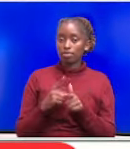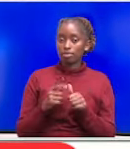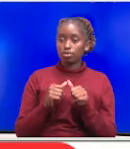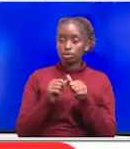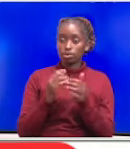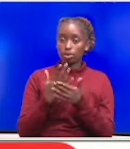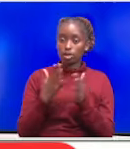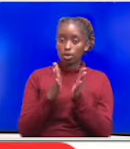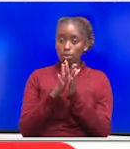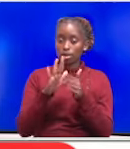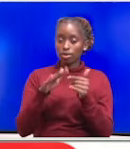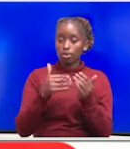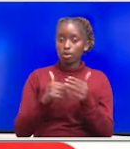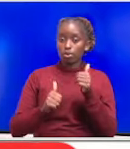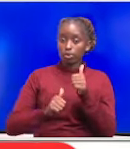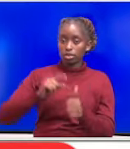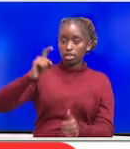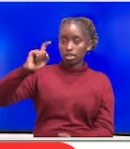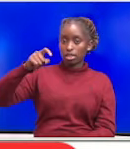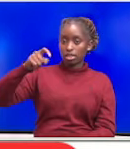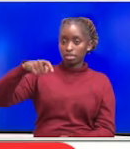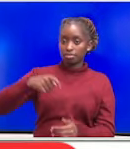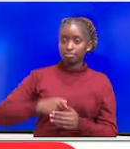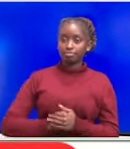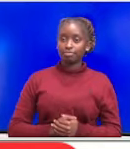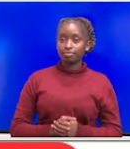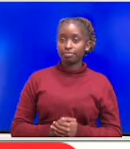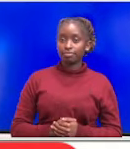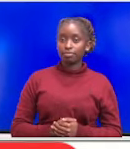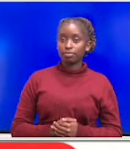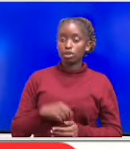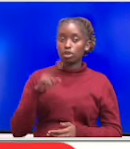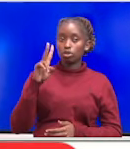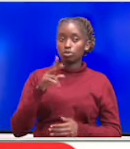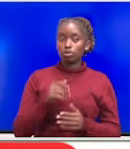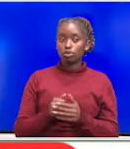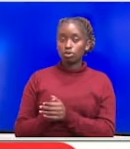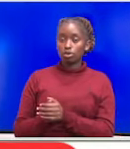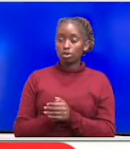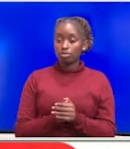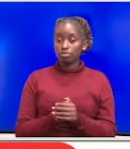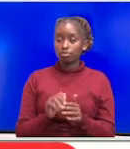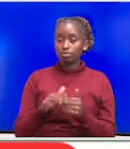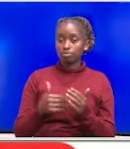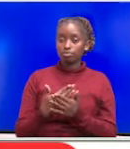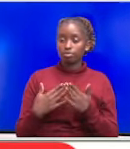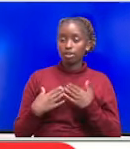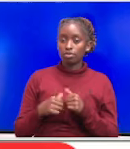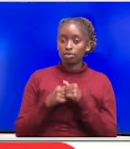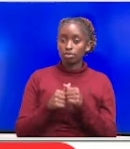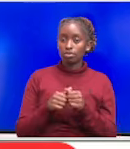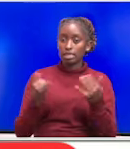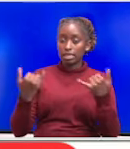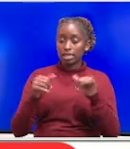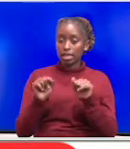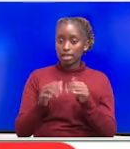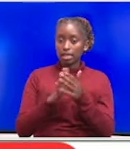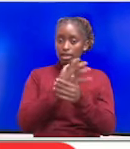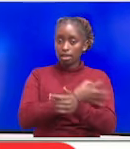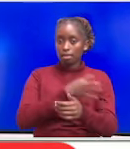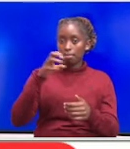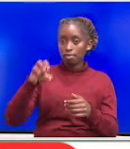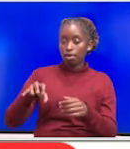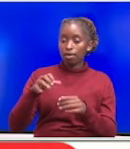tools for startup. Tetu Classic Golf, a golf with a purpose, so that we can empower the boy child in